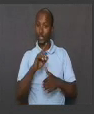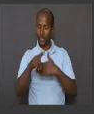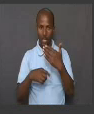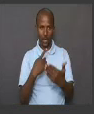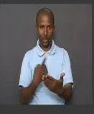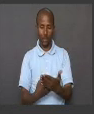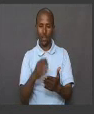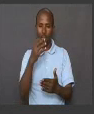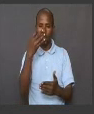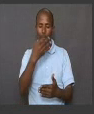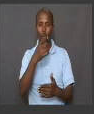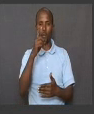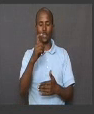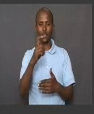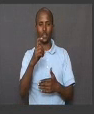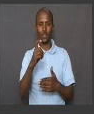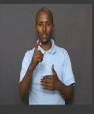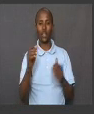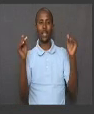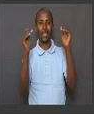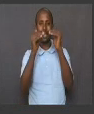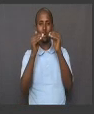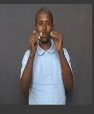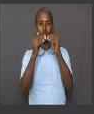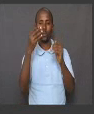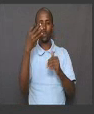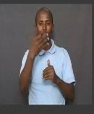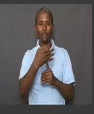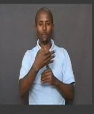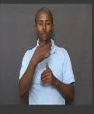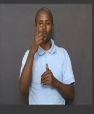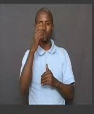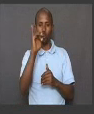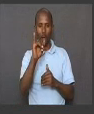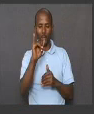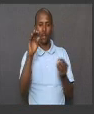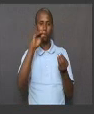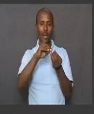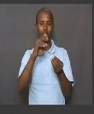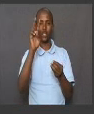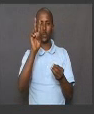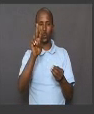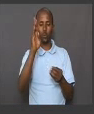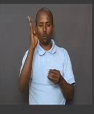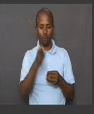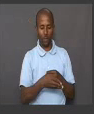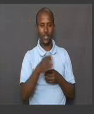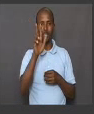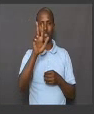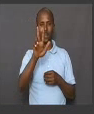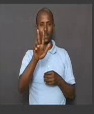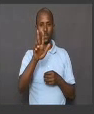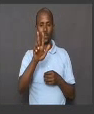Then f of x equals f of y plus 2 over